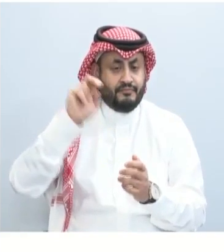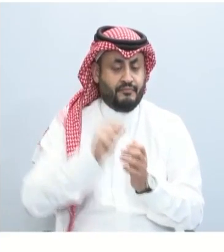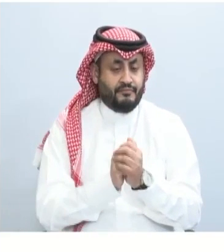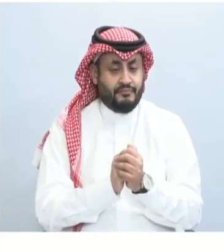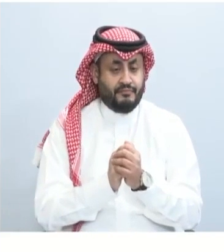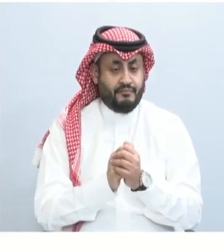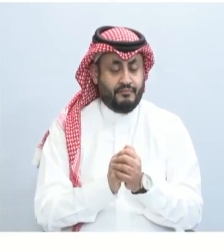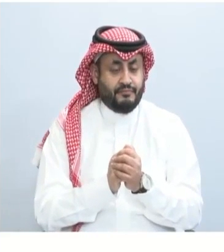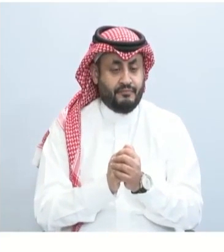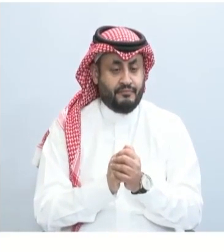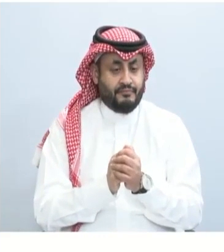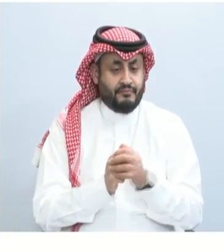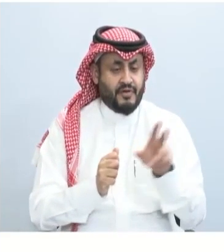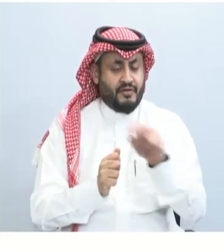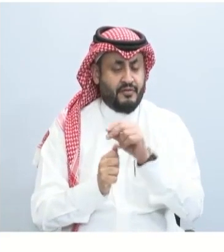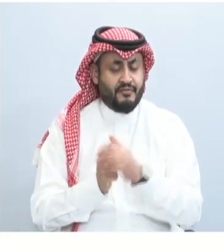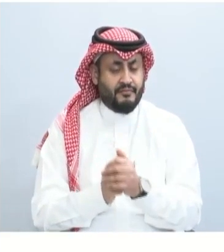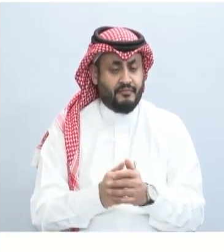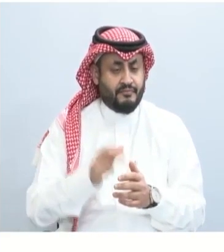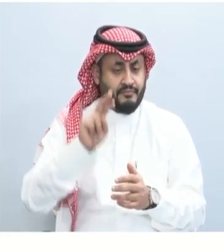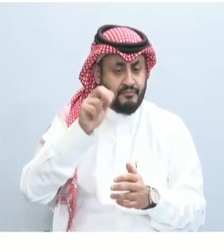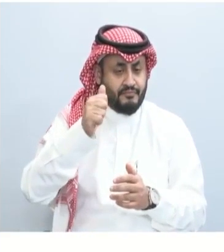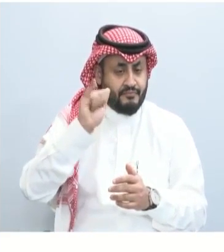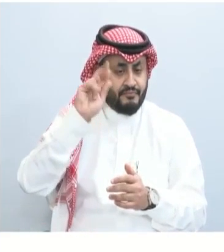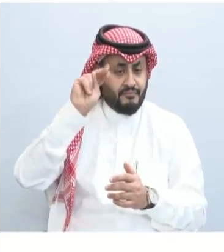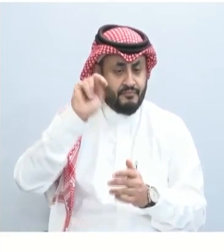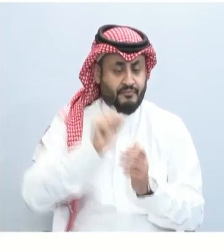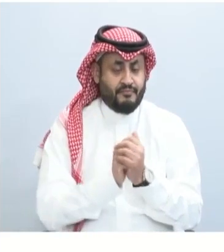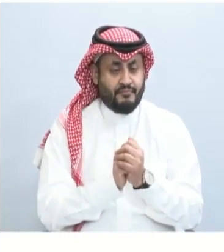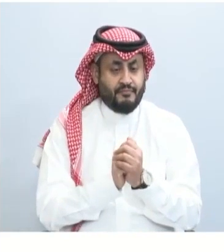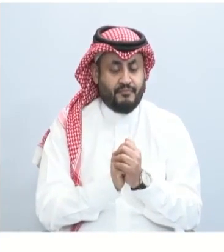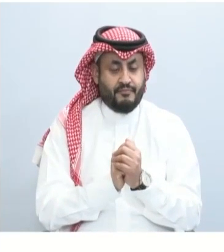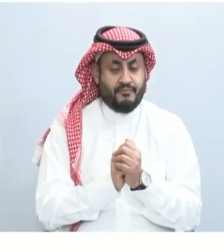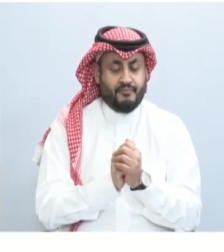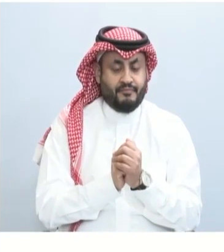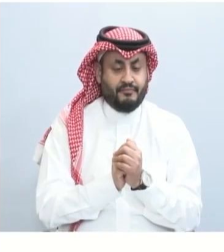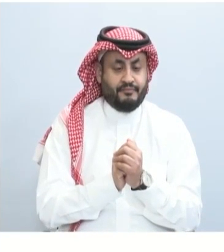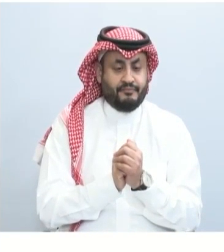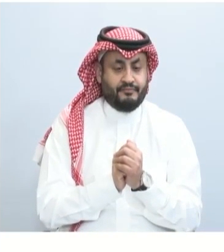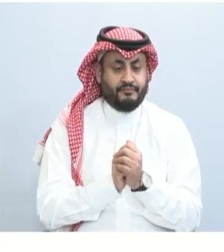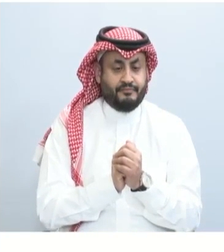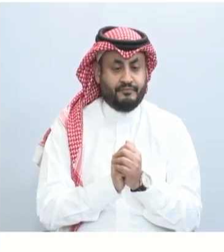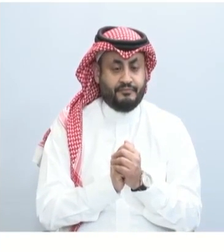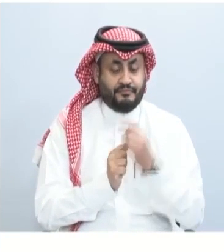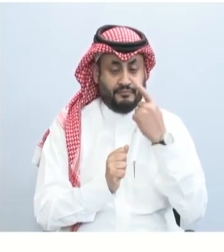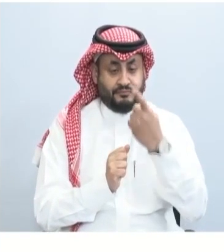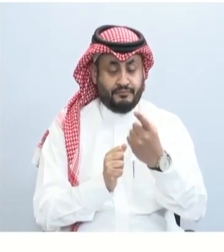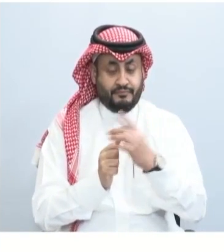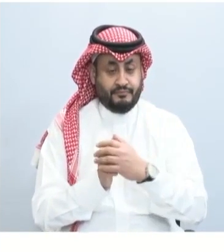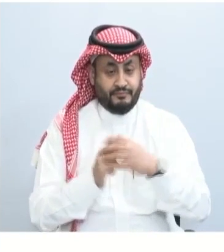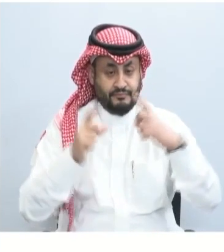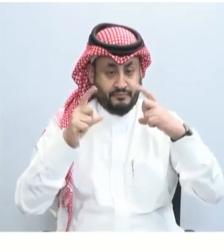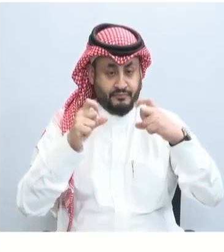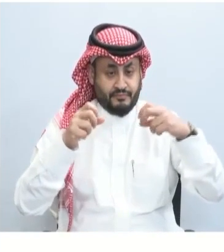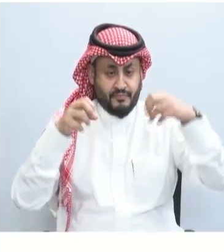Rain, say with me, rain, rain. Very well, this is a